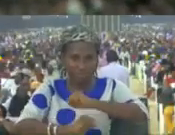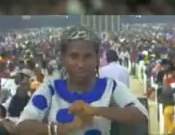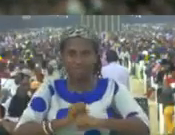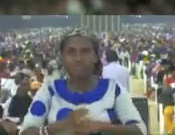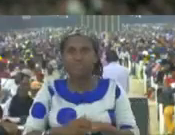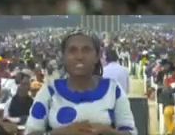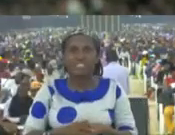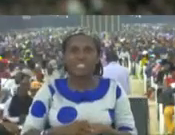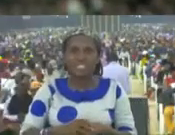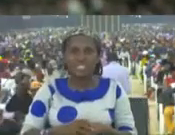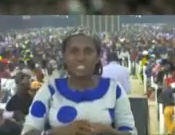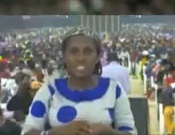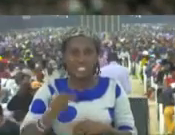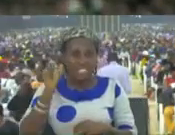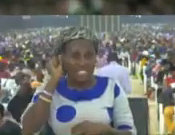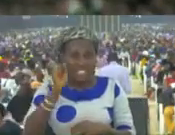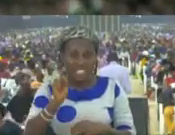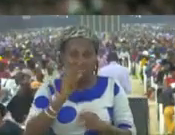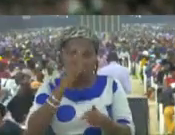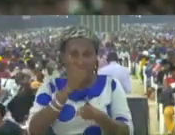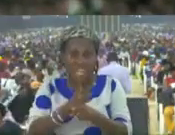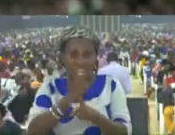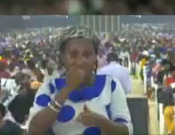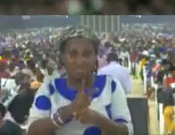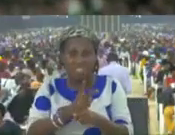She kept the problem to herself.